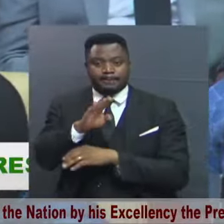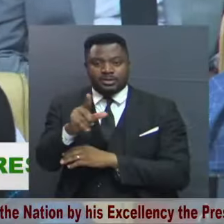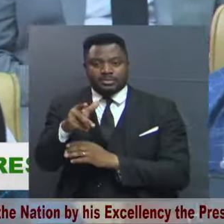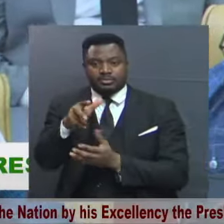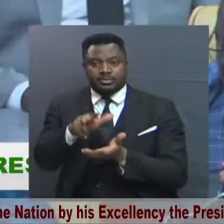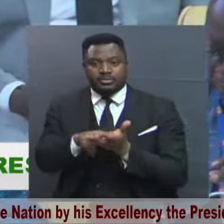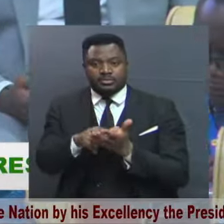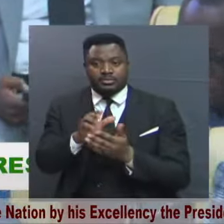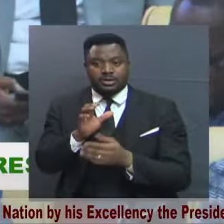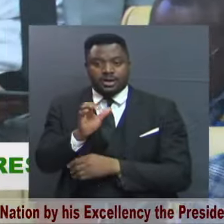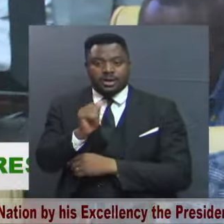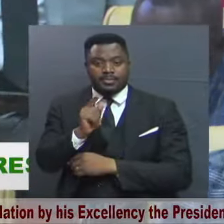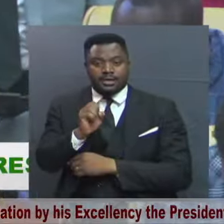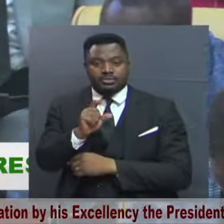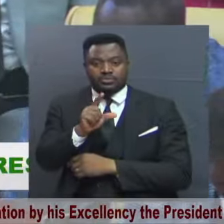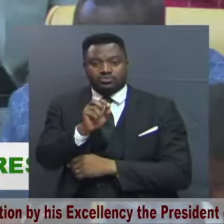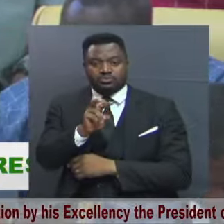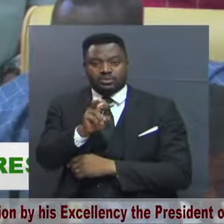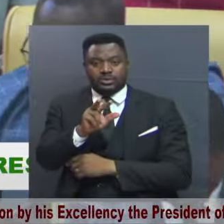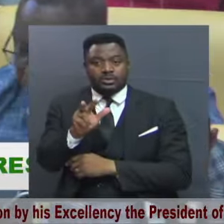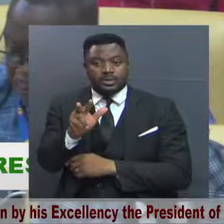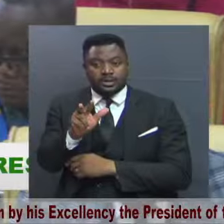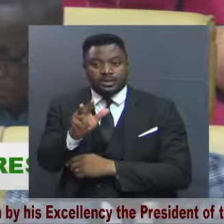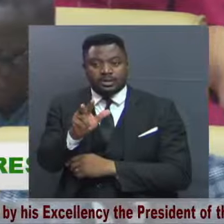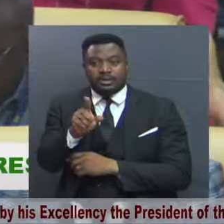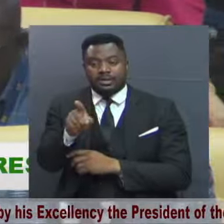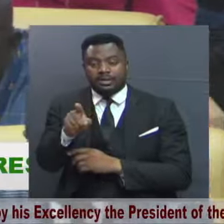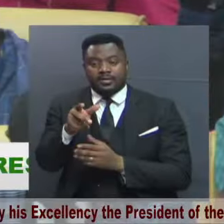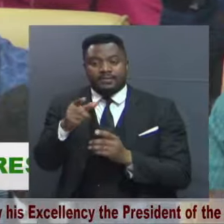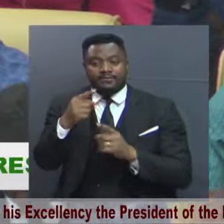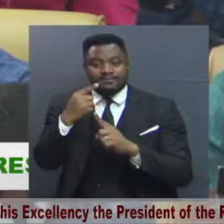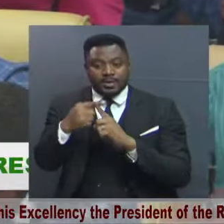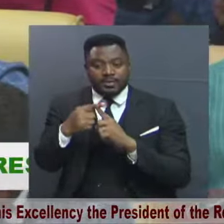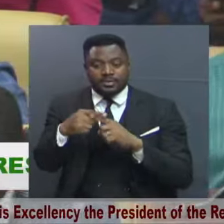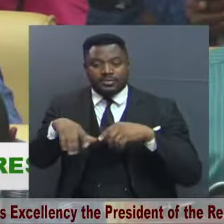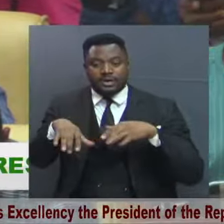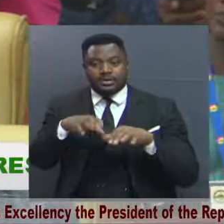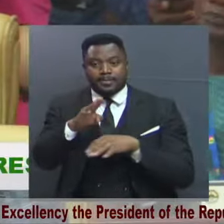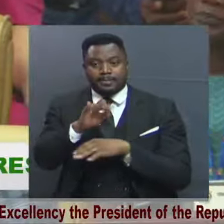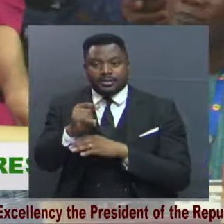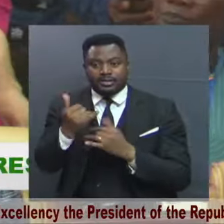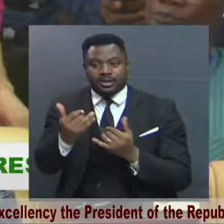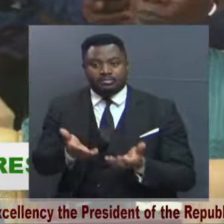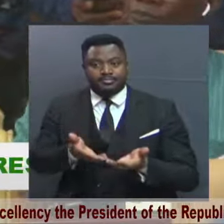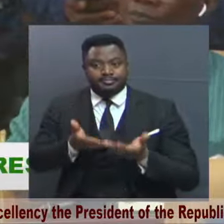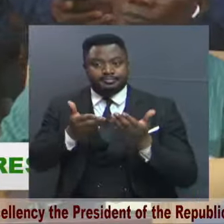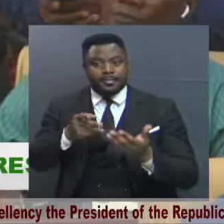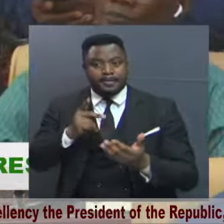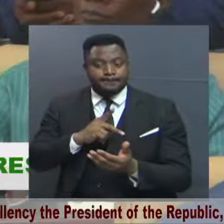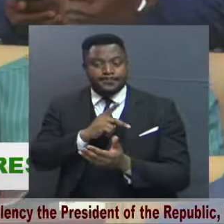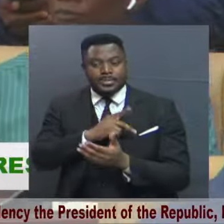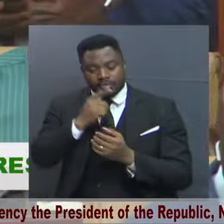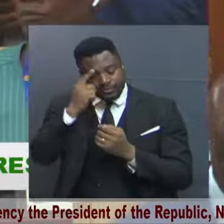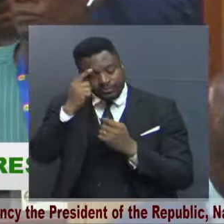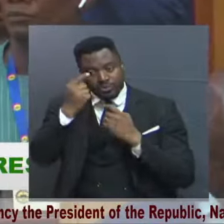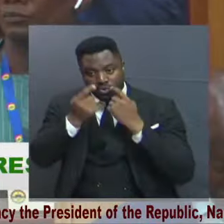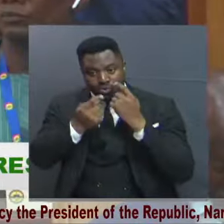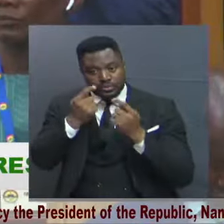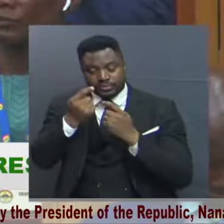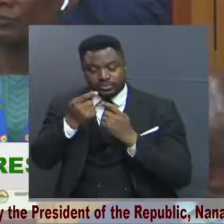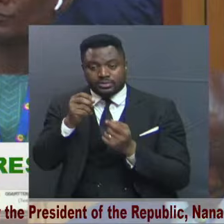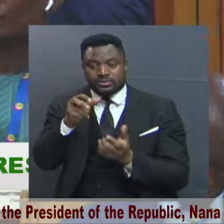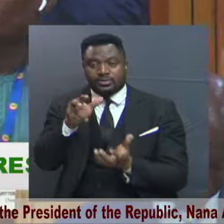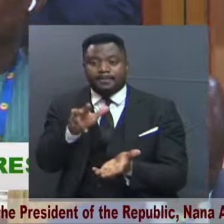cabinet in October 2023 the affirmative action bill is currently before Parliament for consideration in the